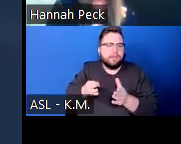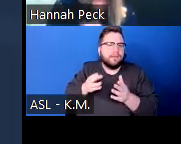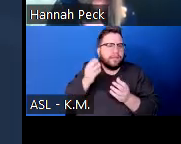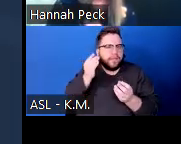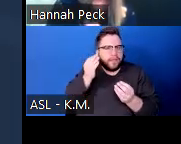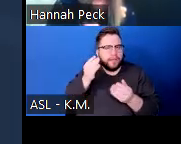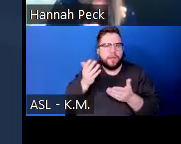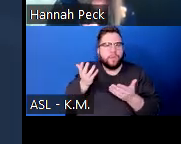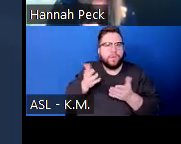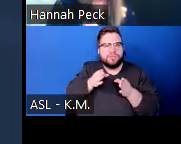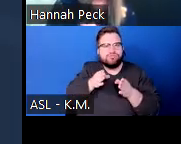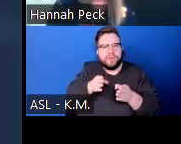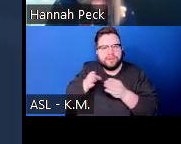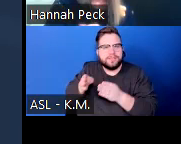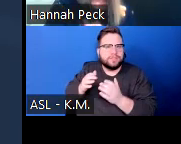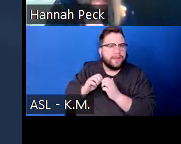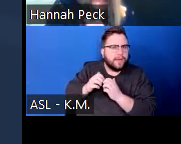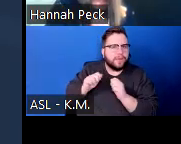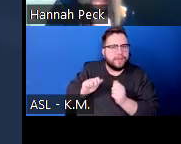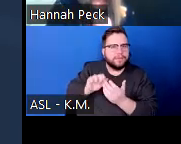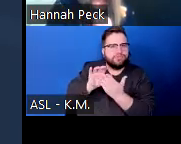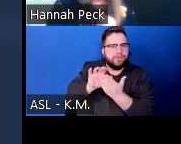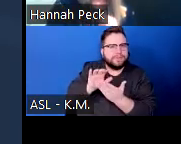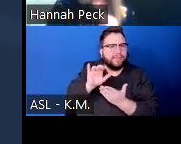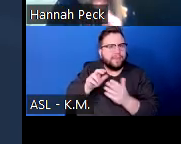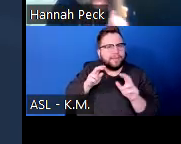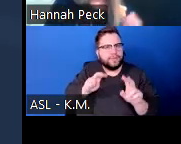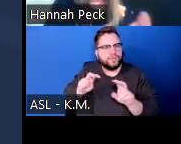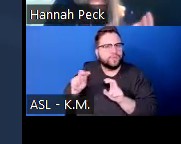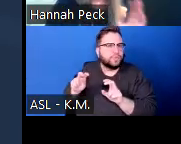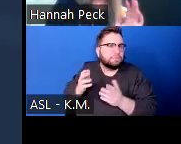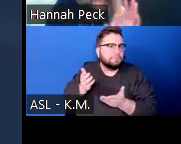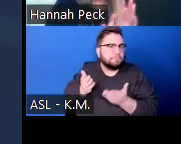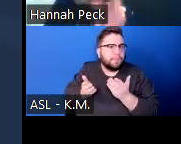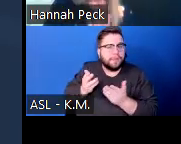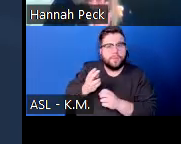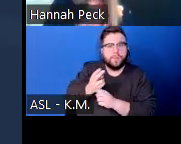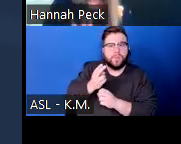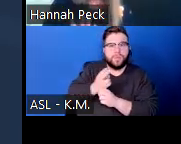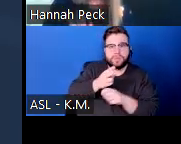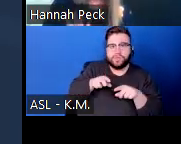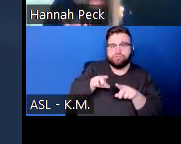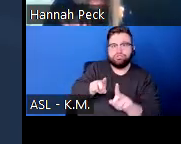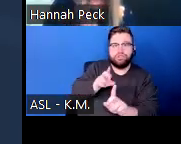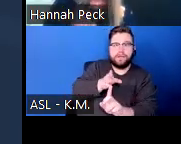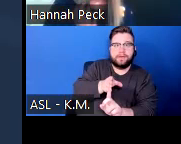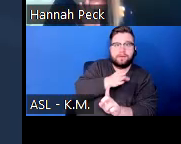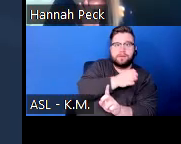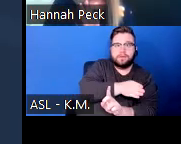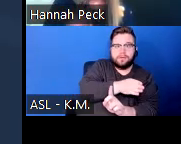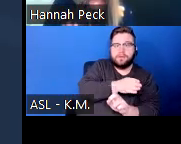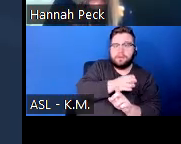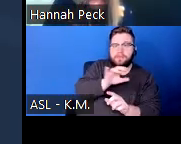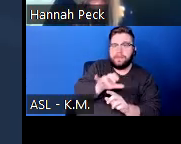be effective to address this difficulty. It might be strategies that we use in the antecedent or during the behavior,